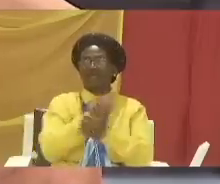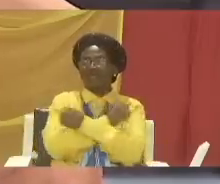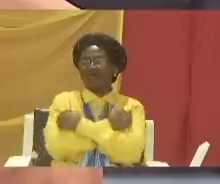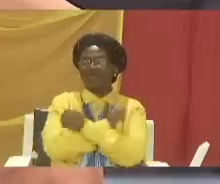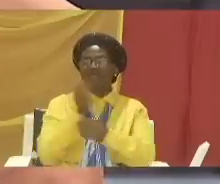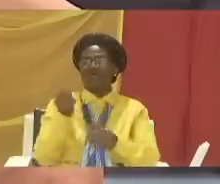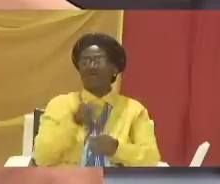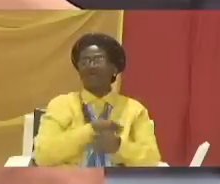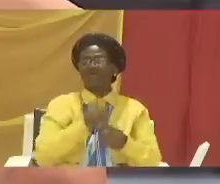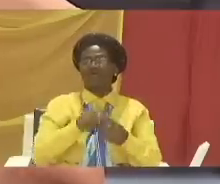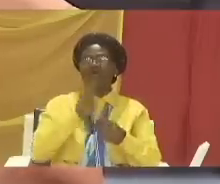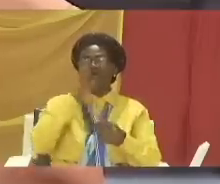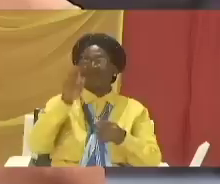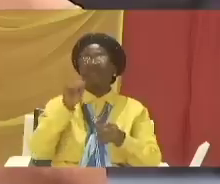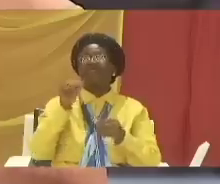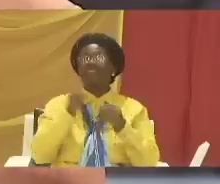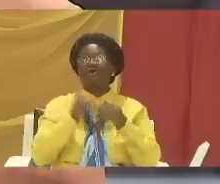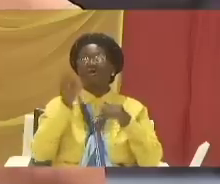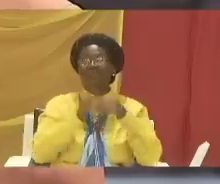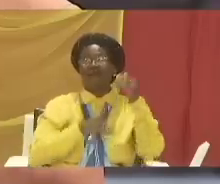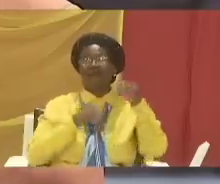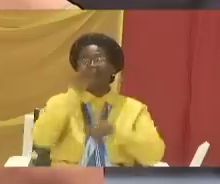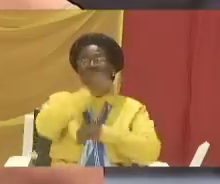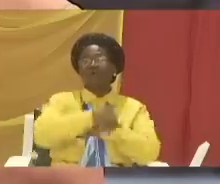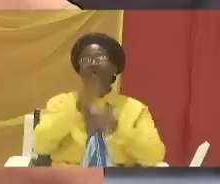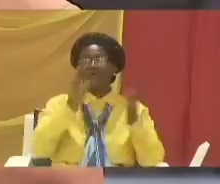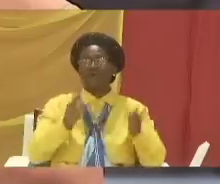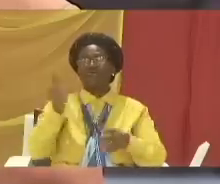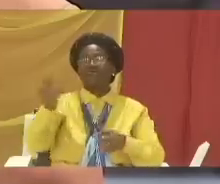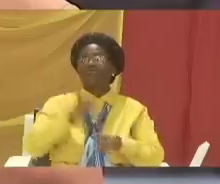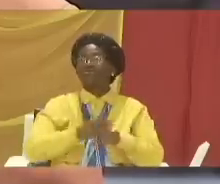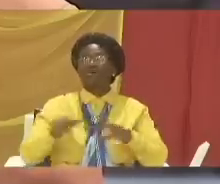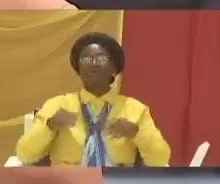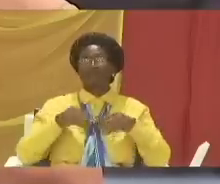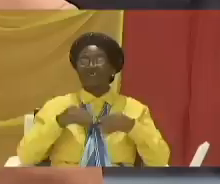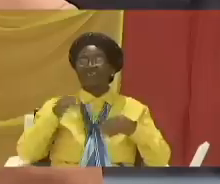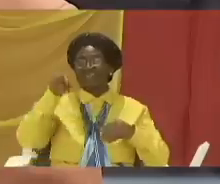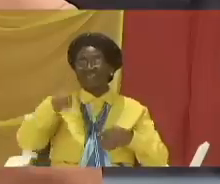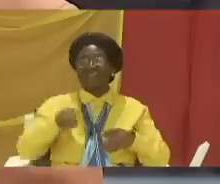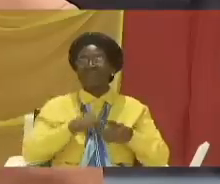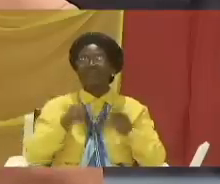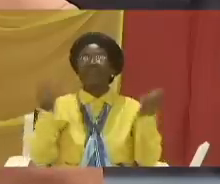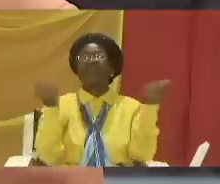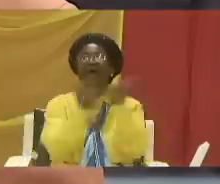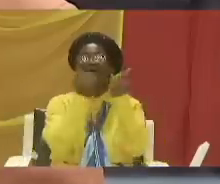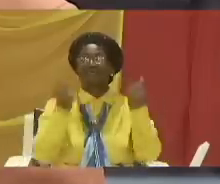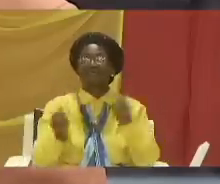don't even have to fight. God will fight for you.